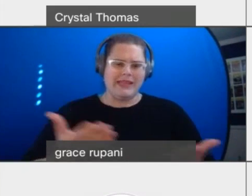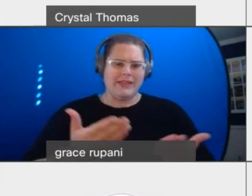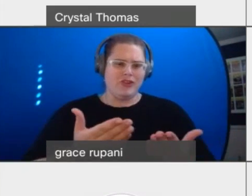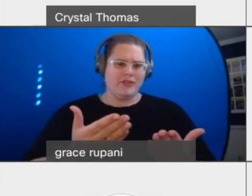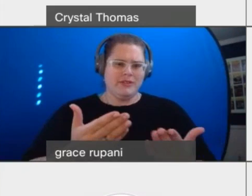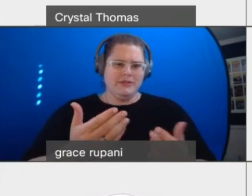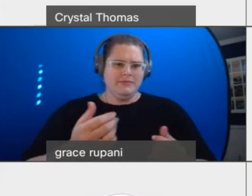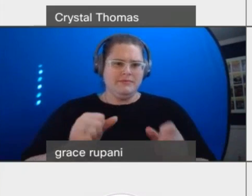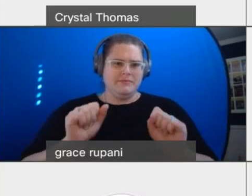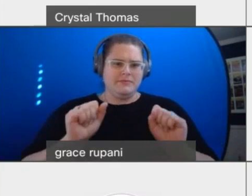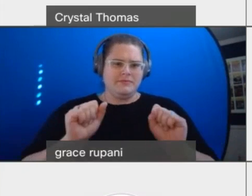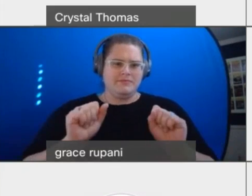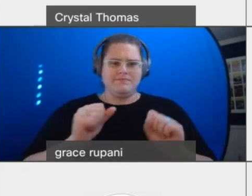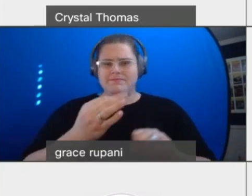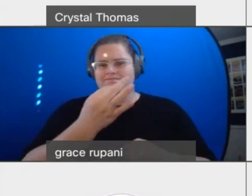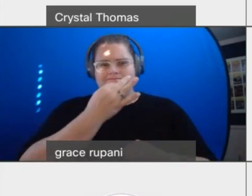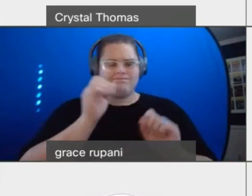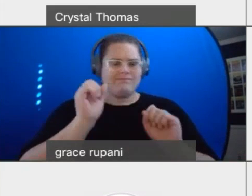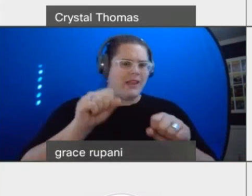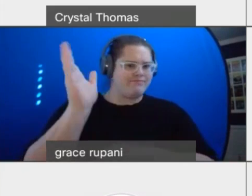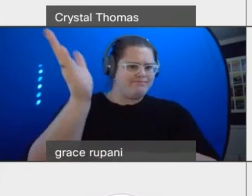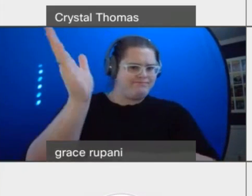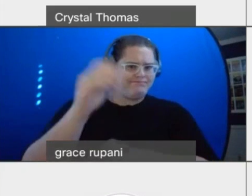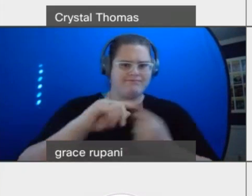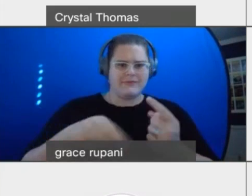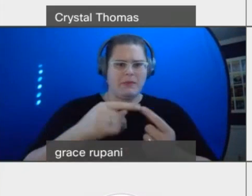who has that expertise.